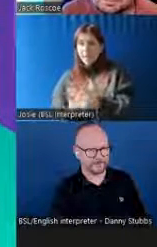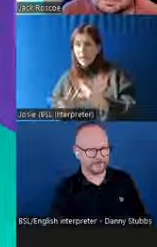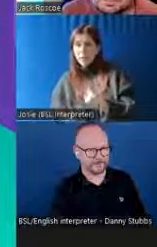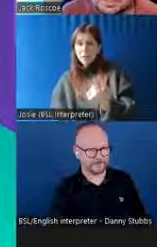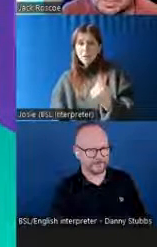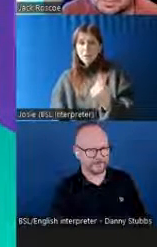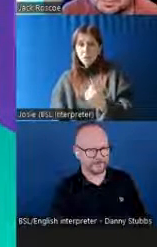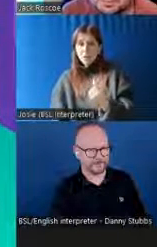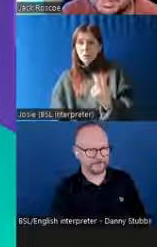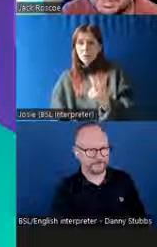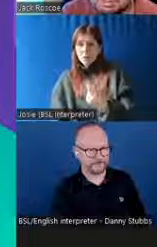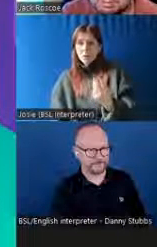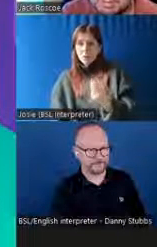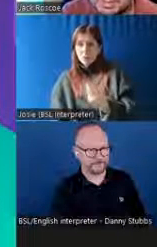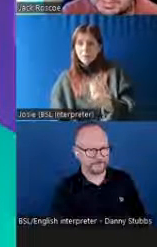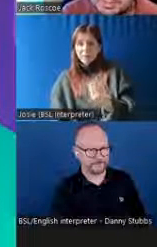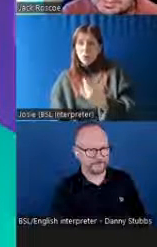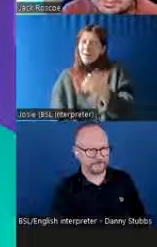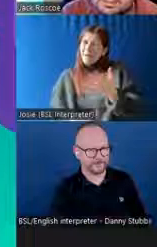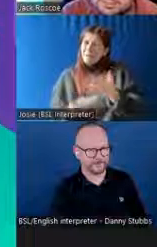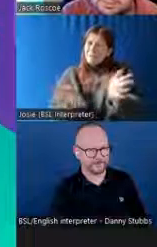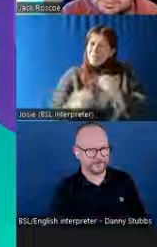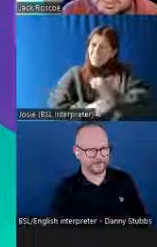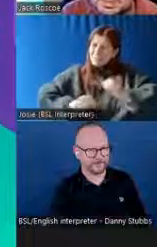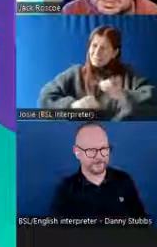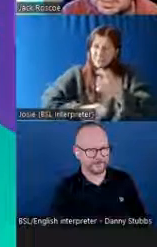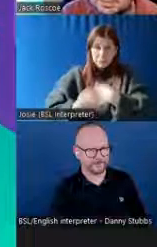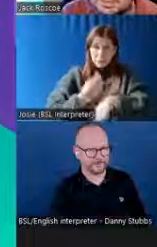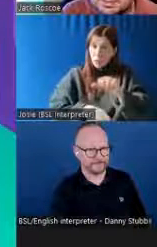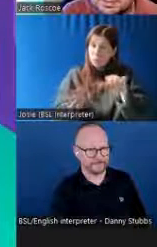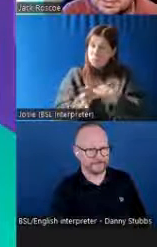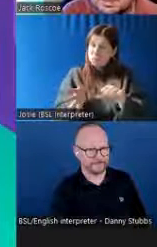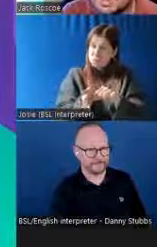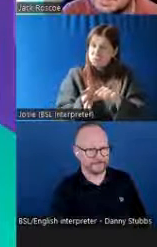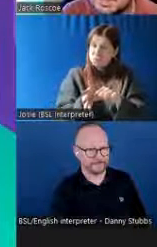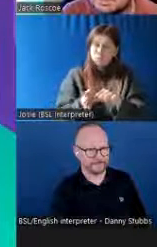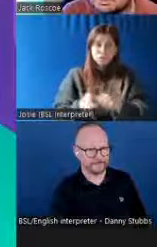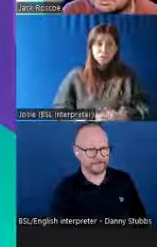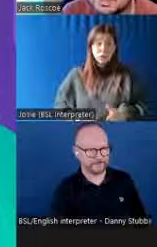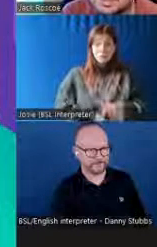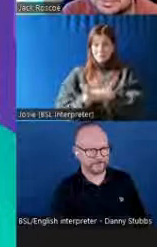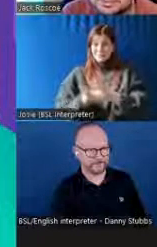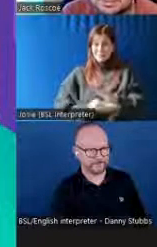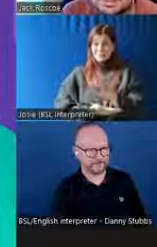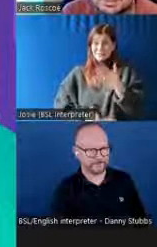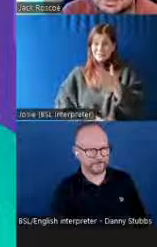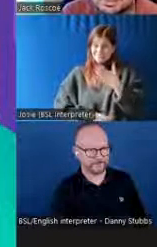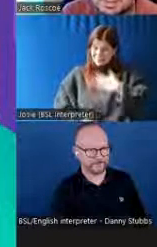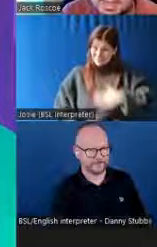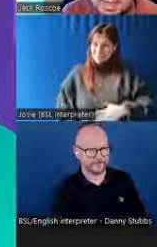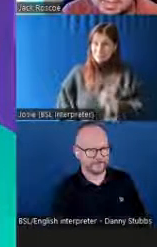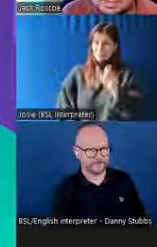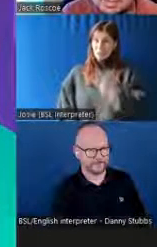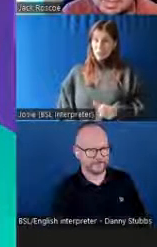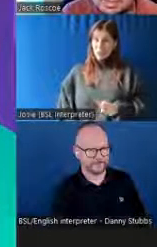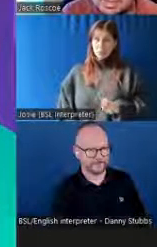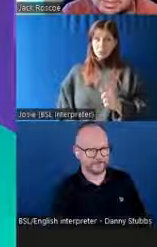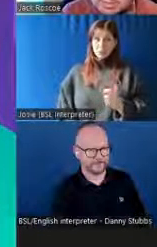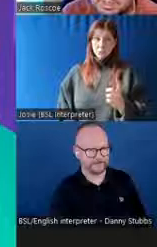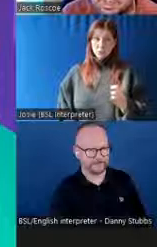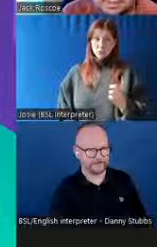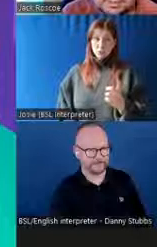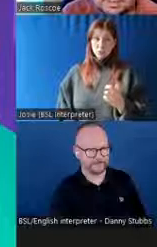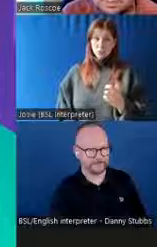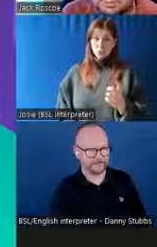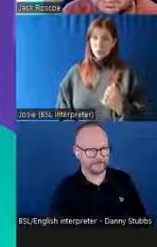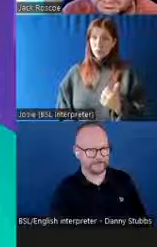spaces. So it's probably a case of having someone standing there and counting the number of visitors or interactions. They might